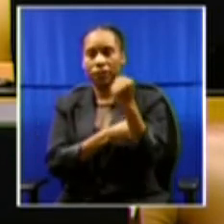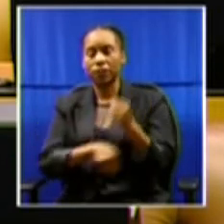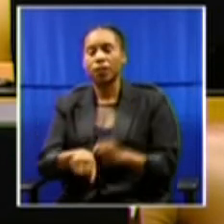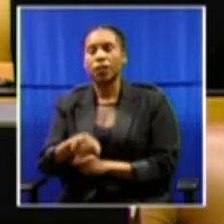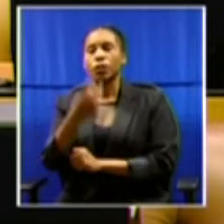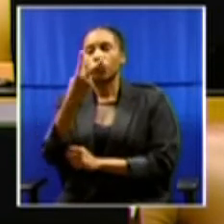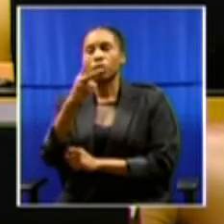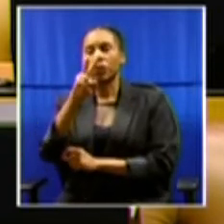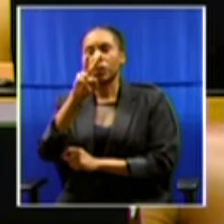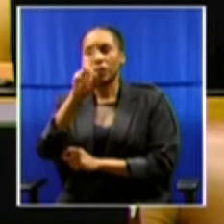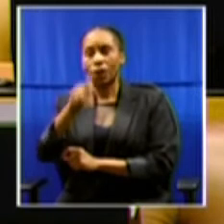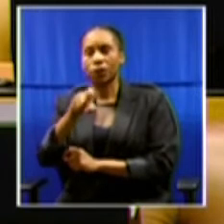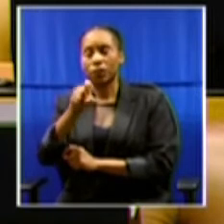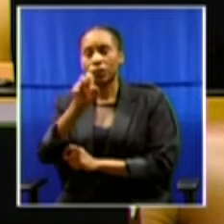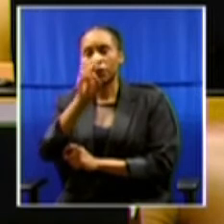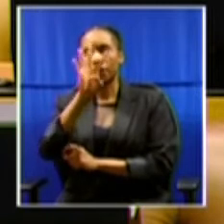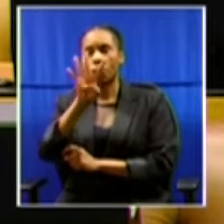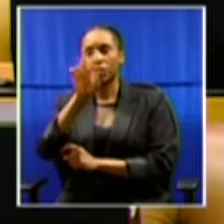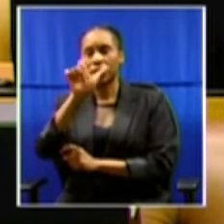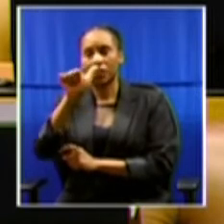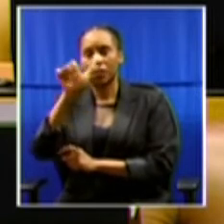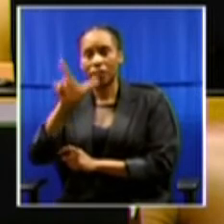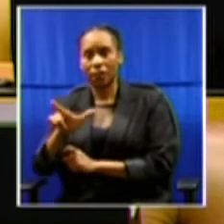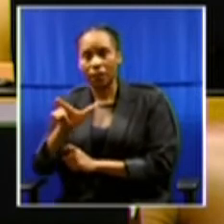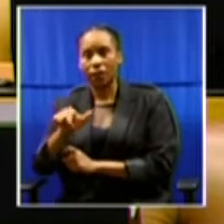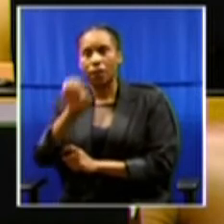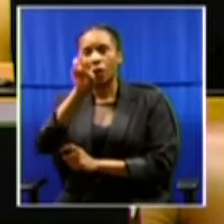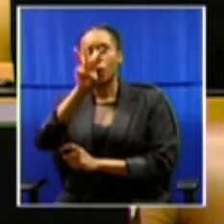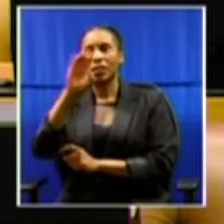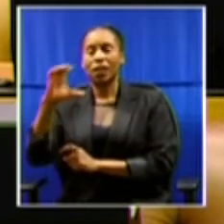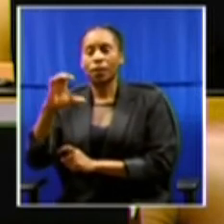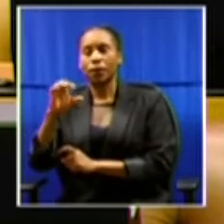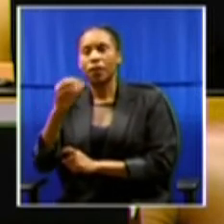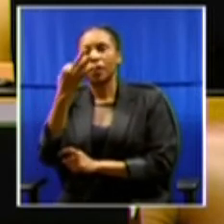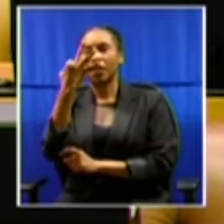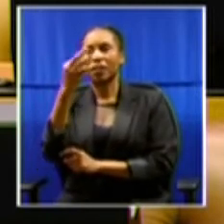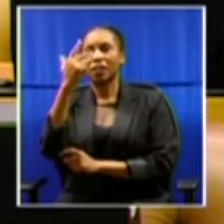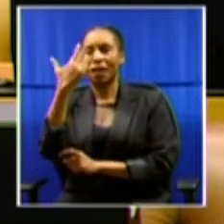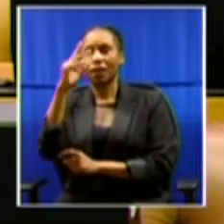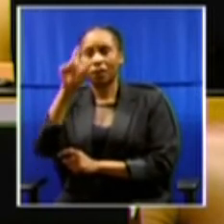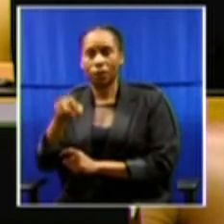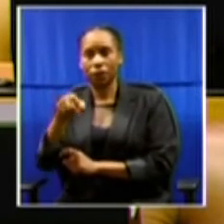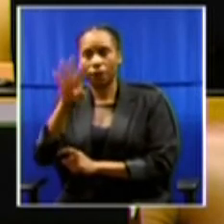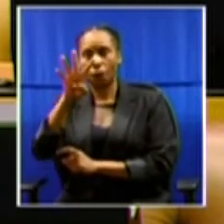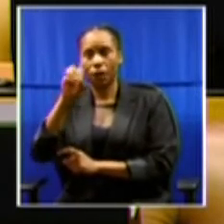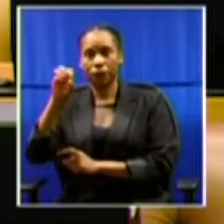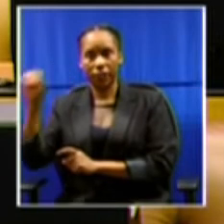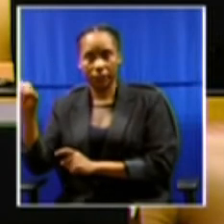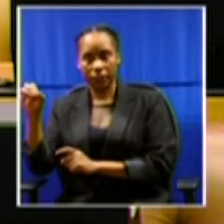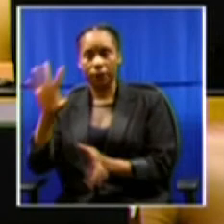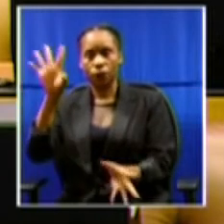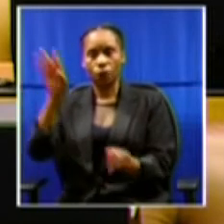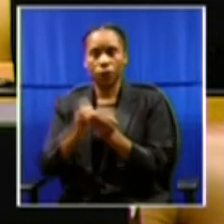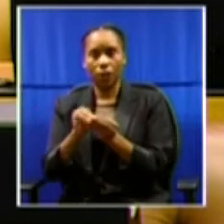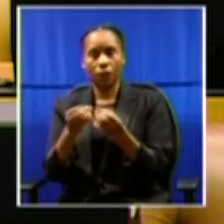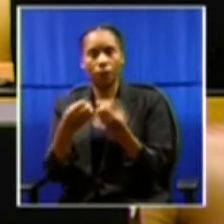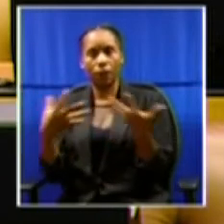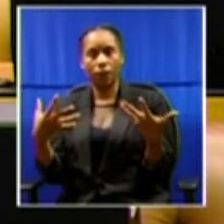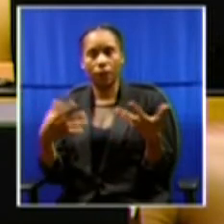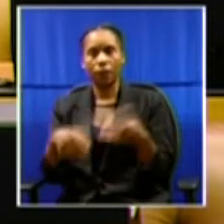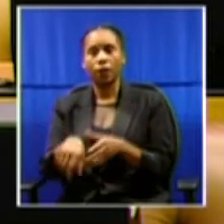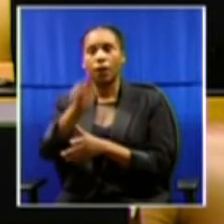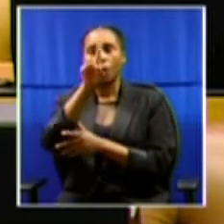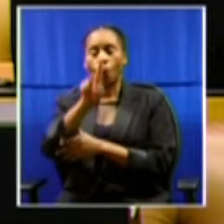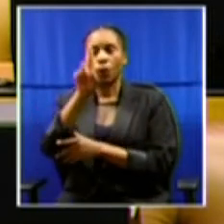72,467. In Western Cape is 39,400. And the total would be